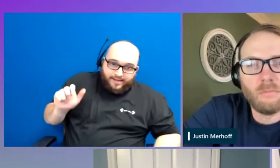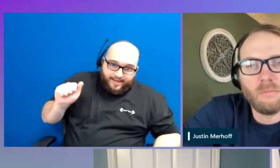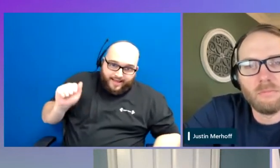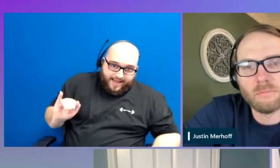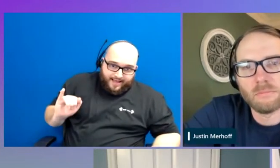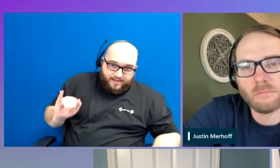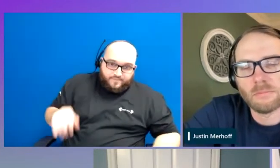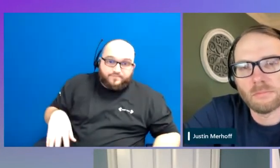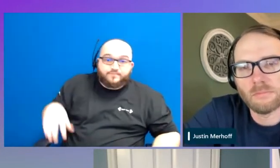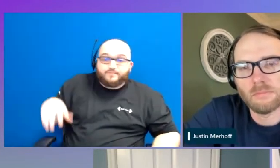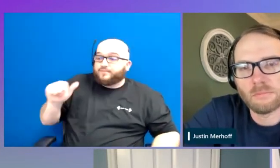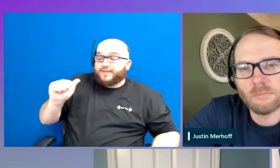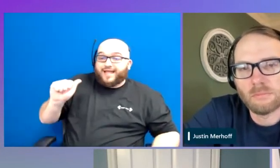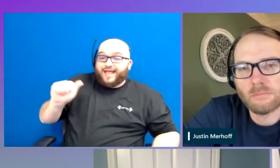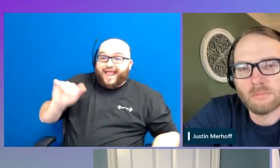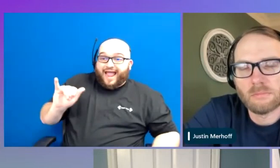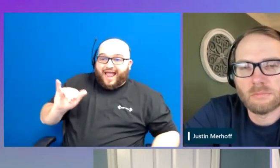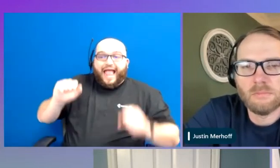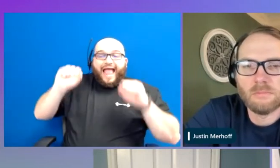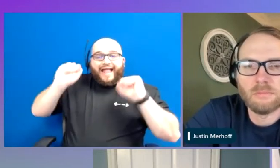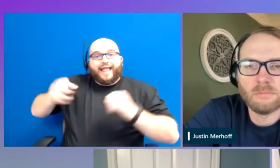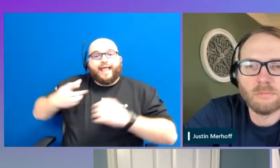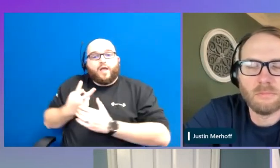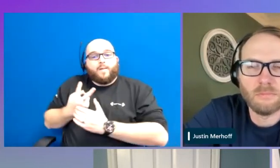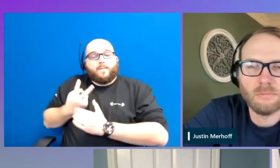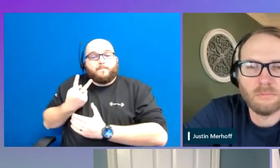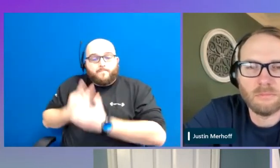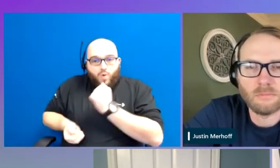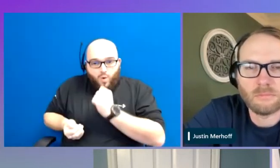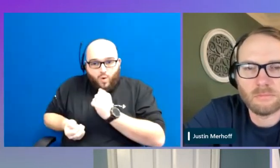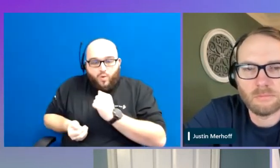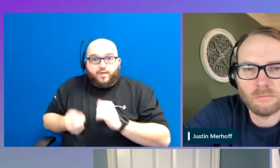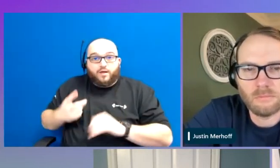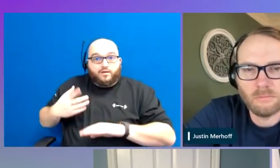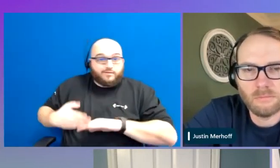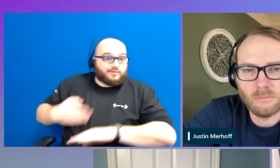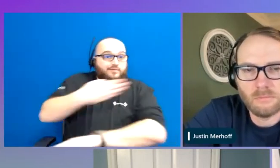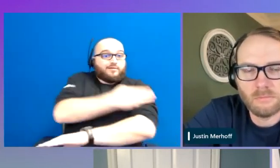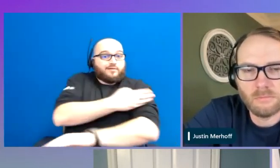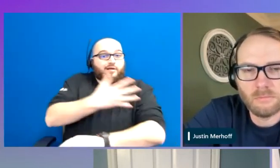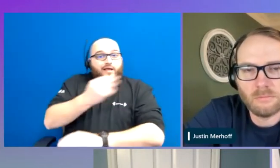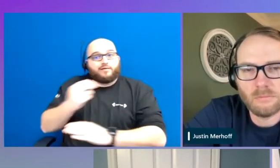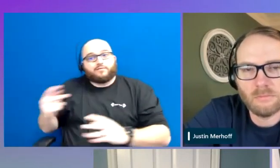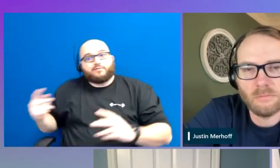AI can be both an enhancement and a detriment,